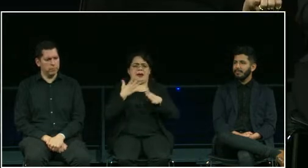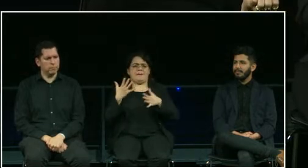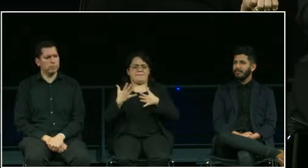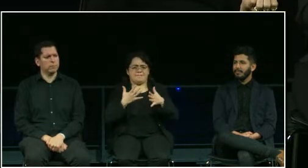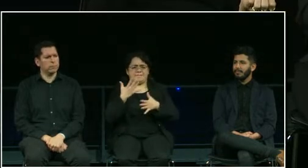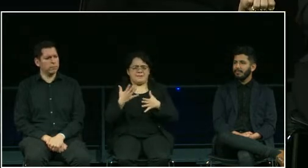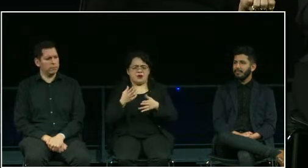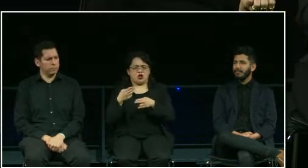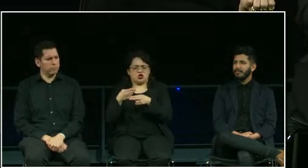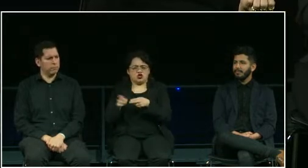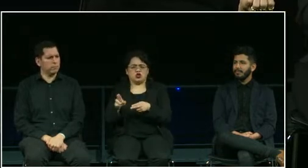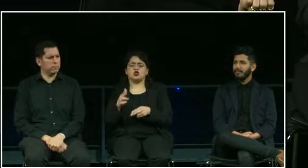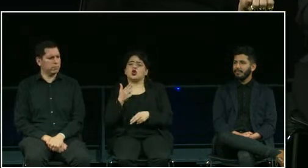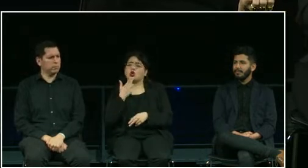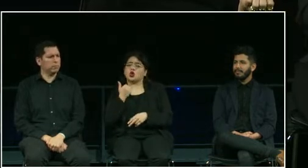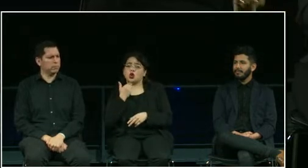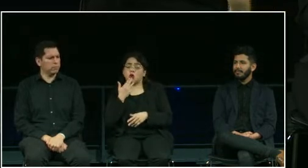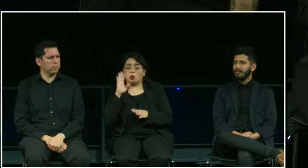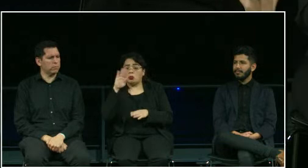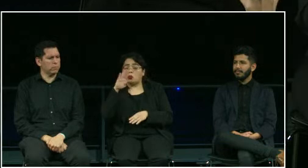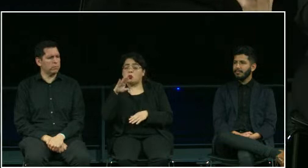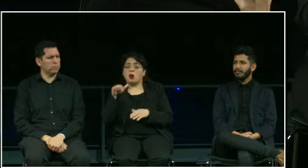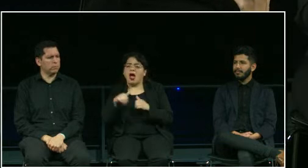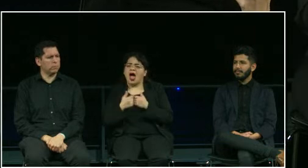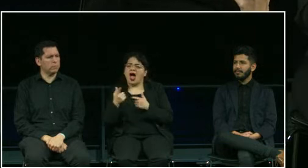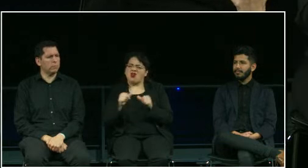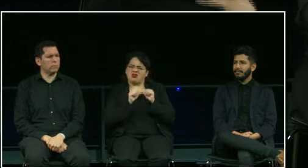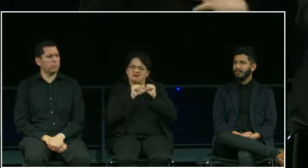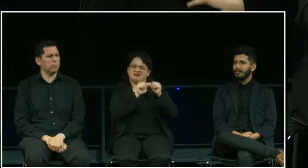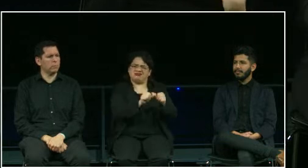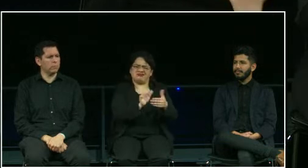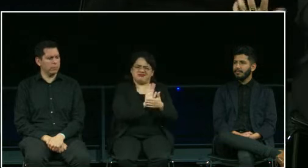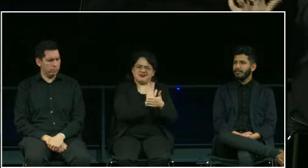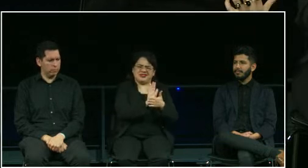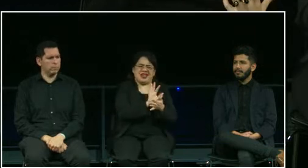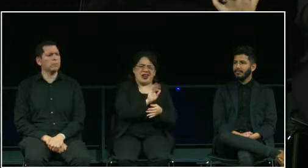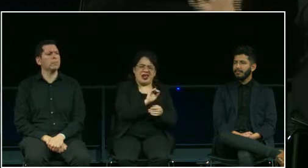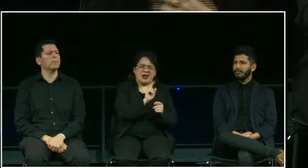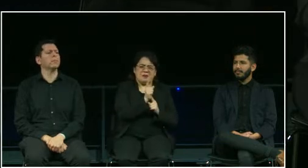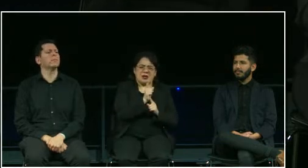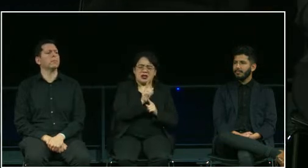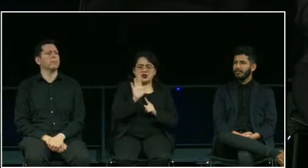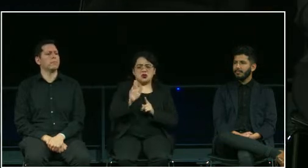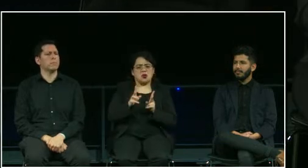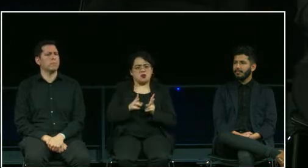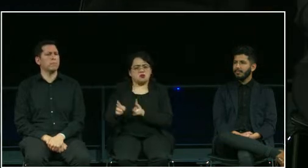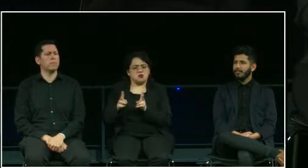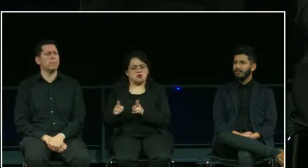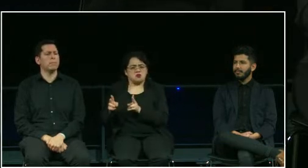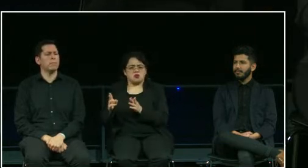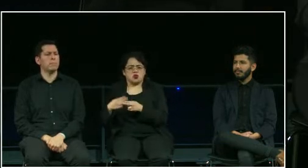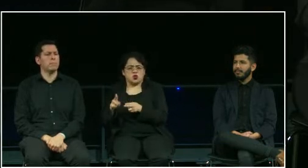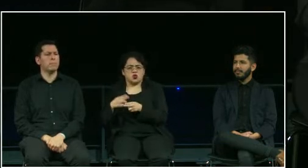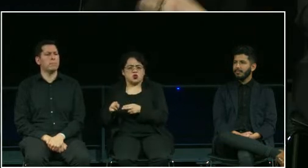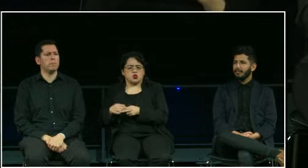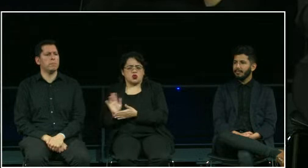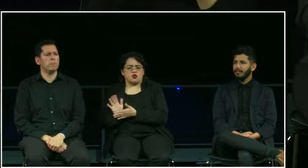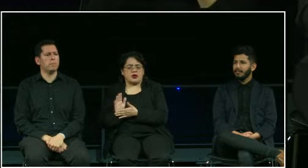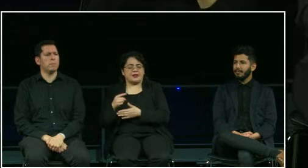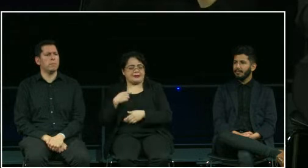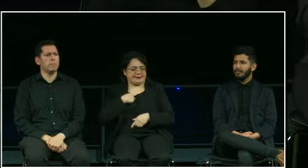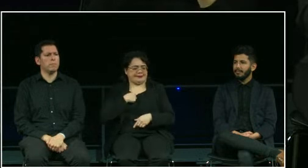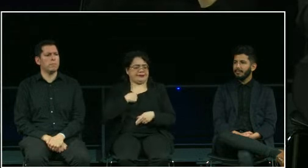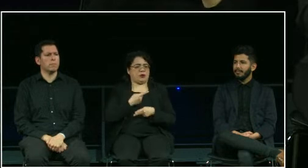the shorts are cute, but how are you going to sustain this for 90 minutes? And also, for me